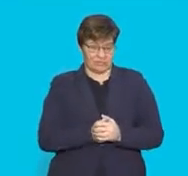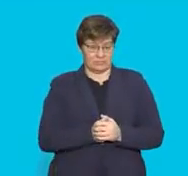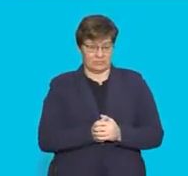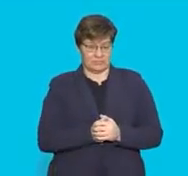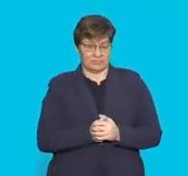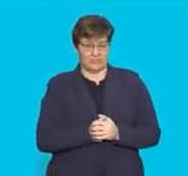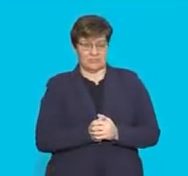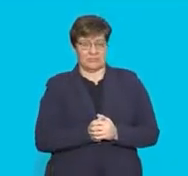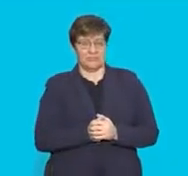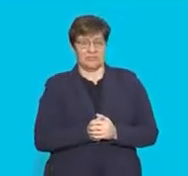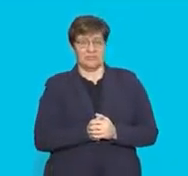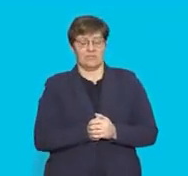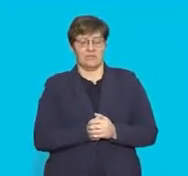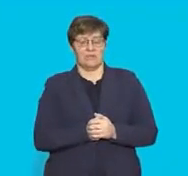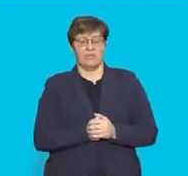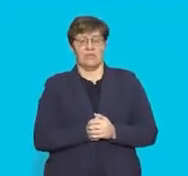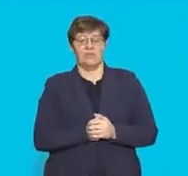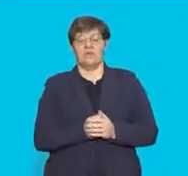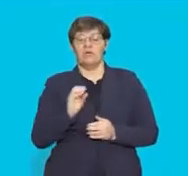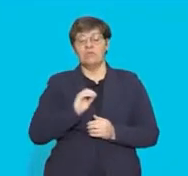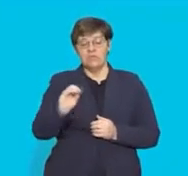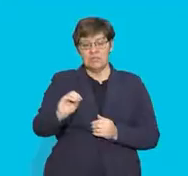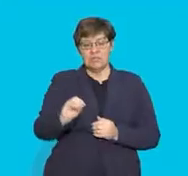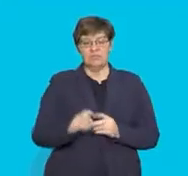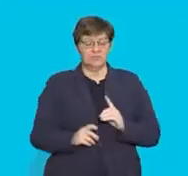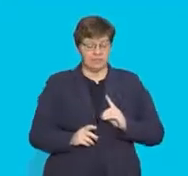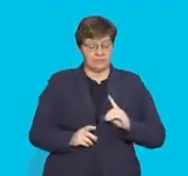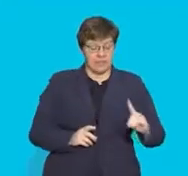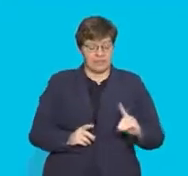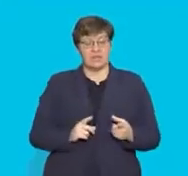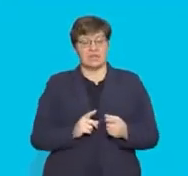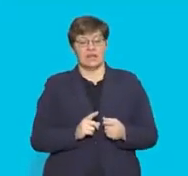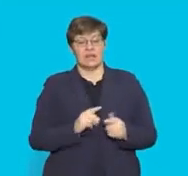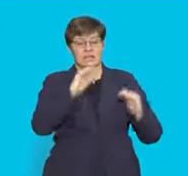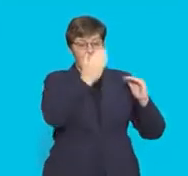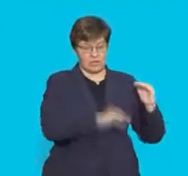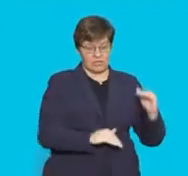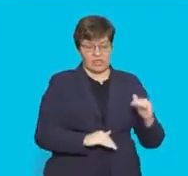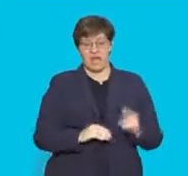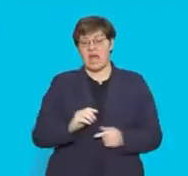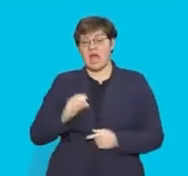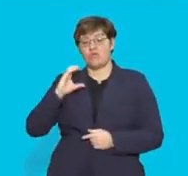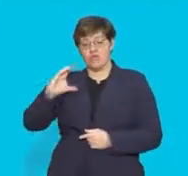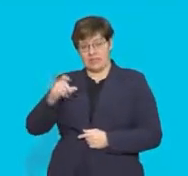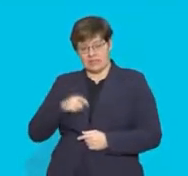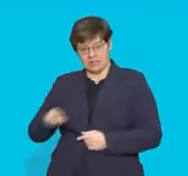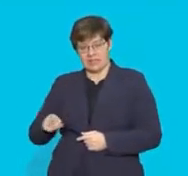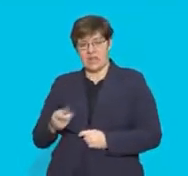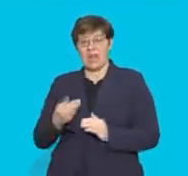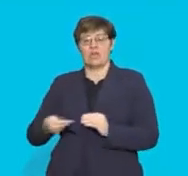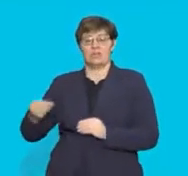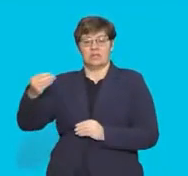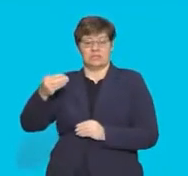this financial year. What's my entry? A debit to depreciation and a credit to accumulated